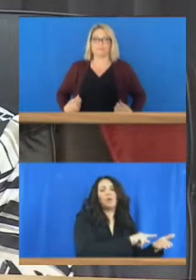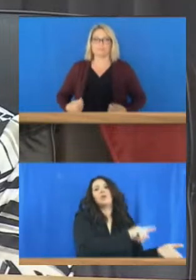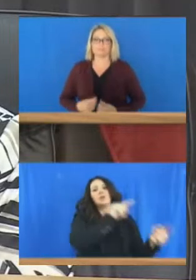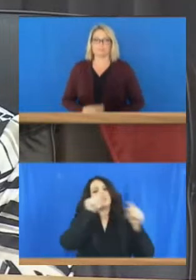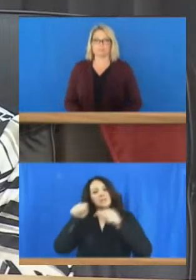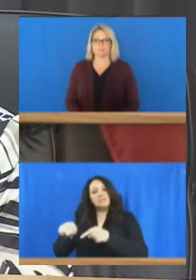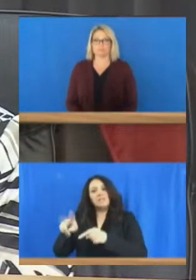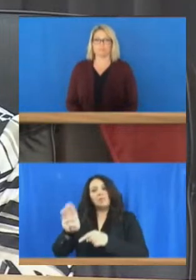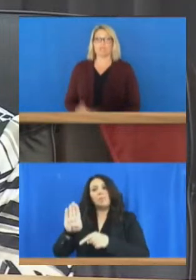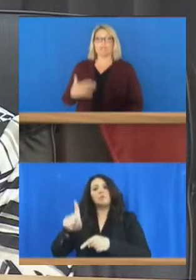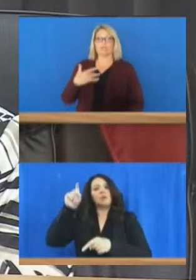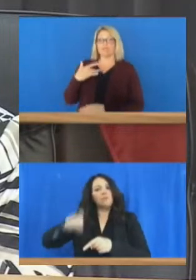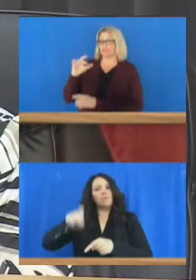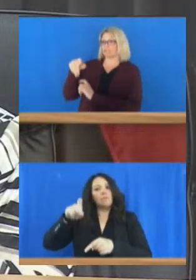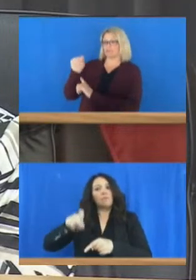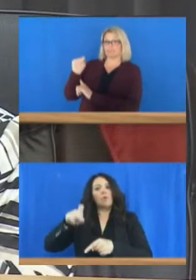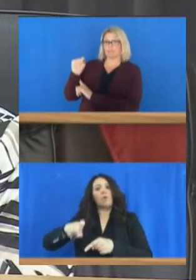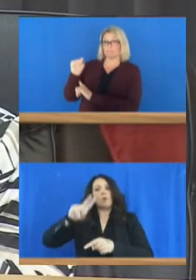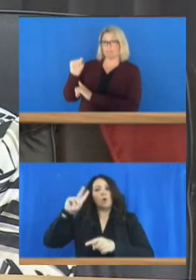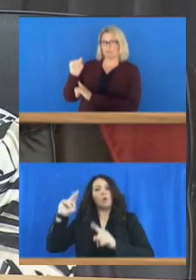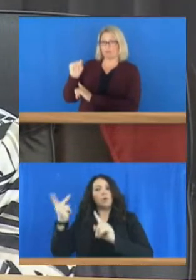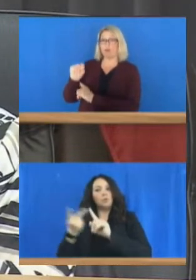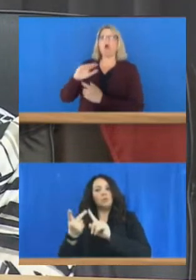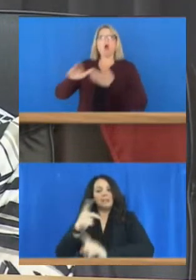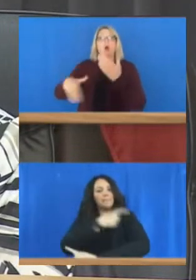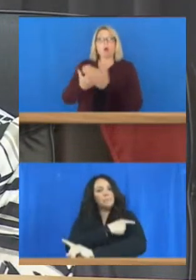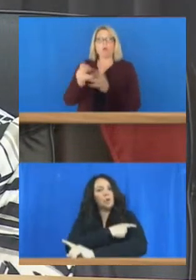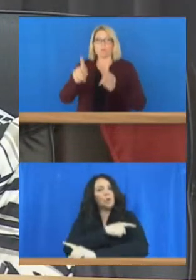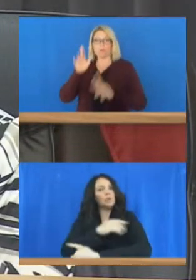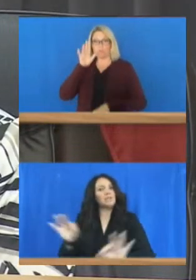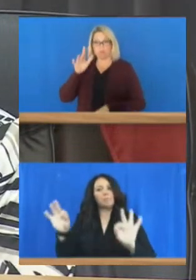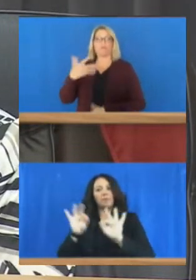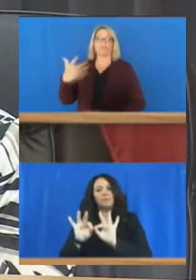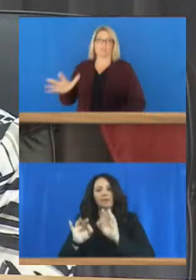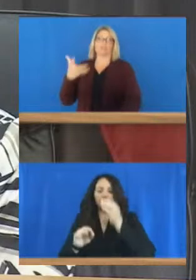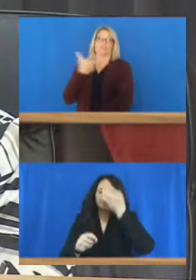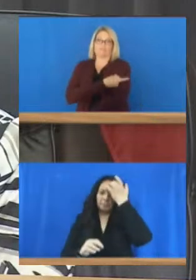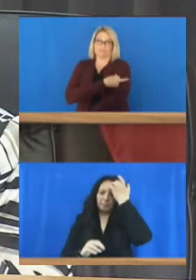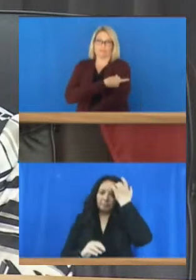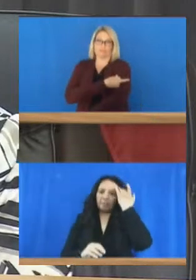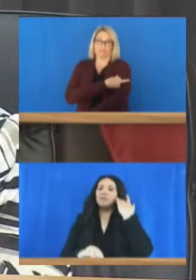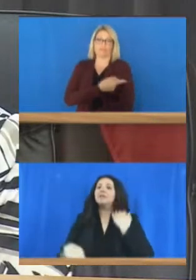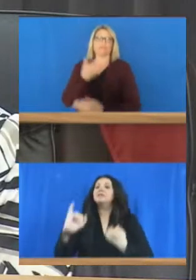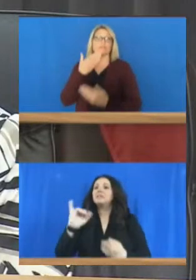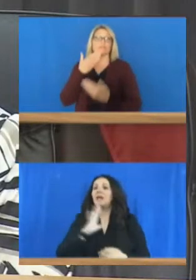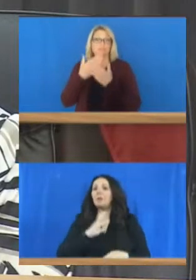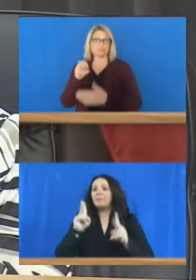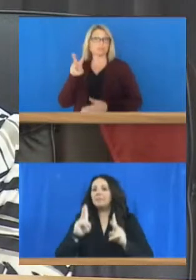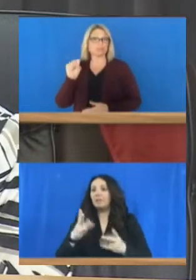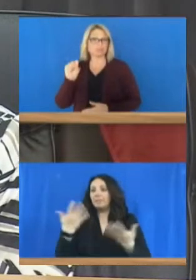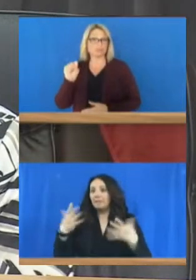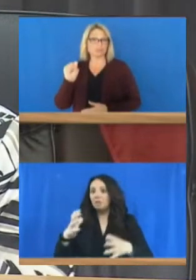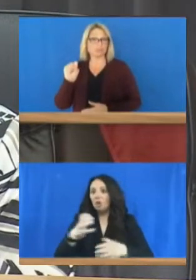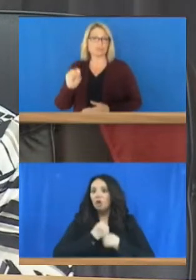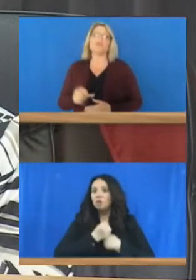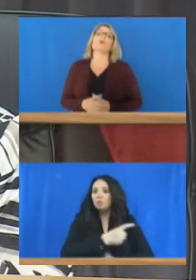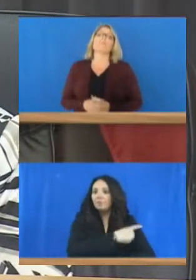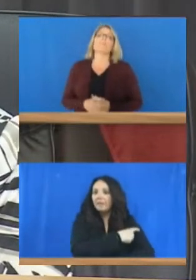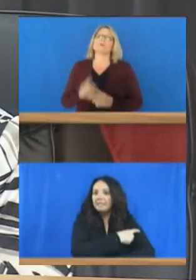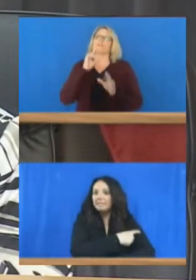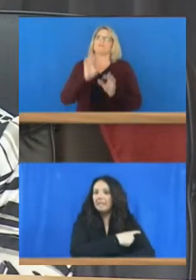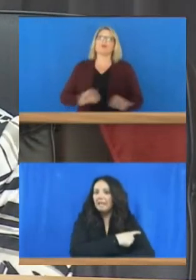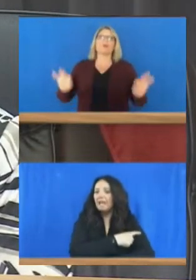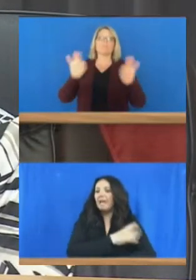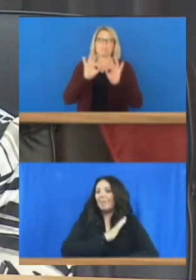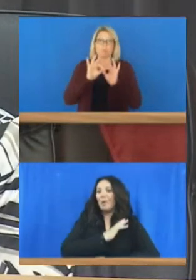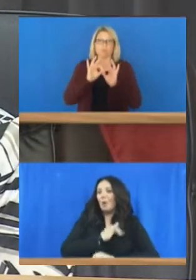and even in the past weekend, I have heard of transmission happening between cases when people are not wearing their masks,